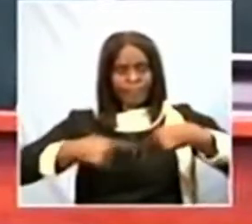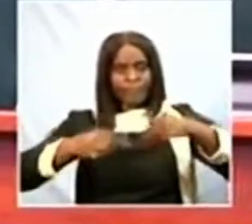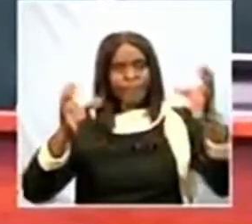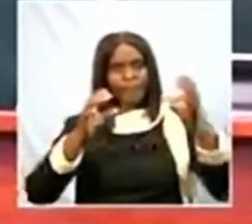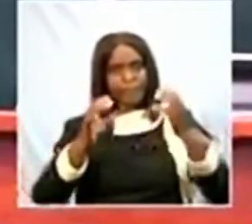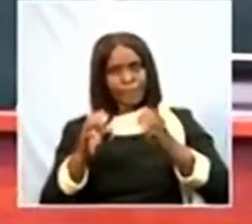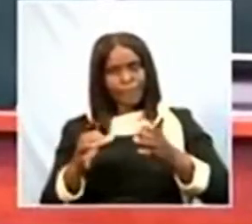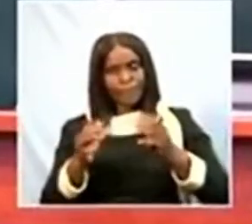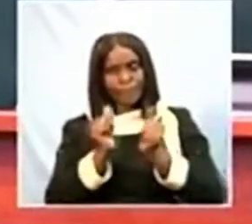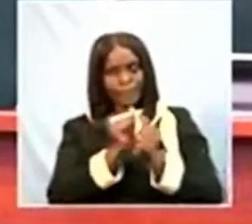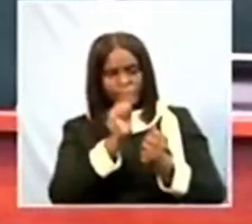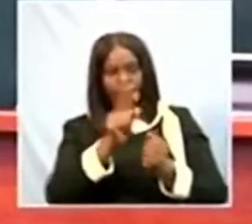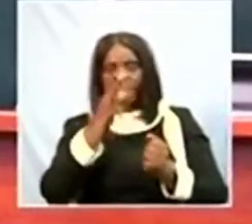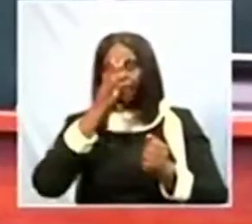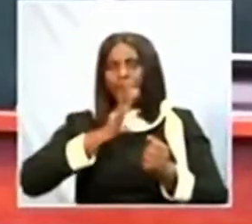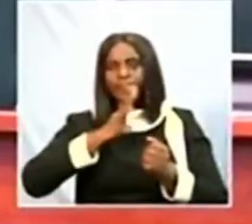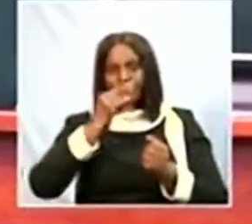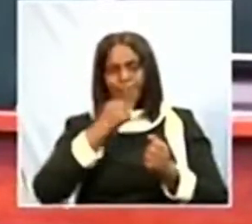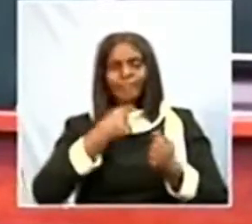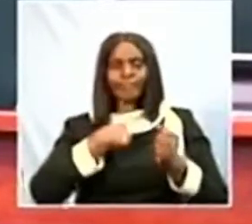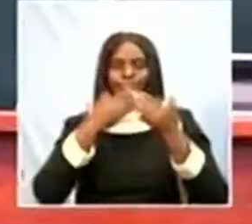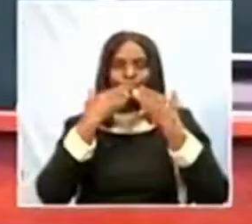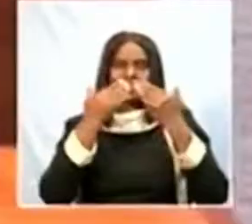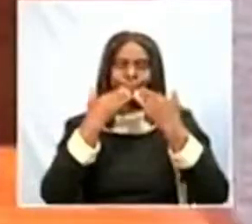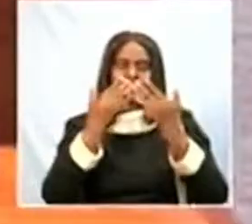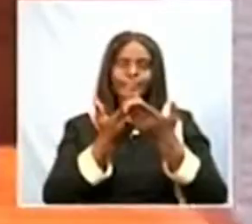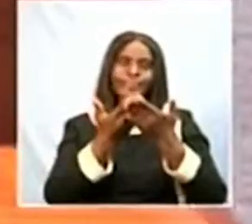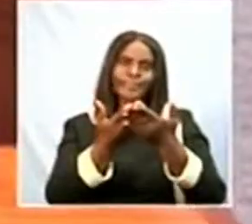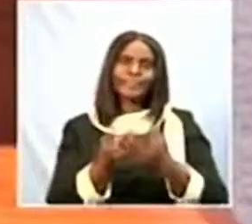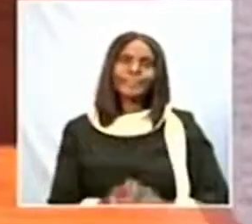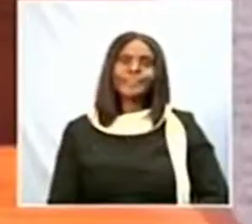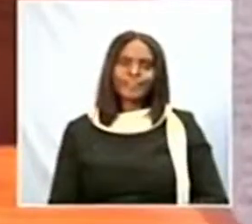communities. With this, Madam Speaker, I thank you and I submit.